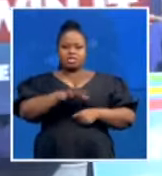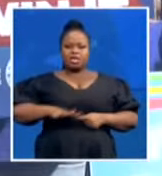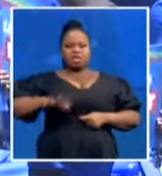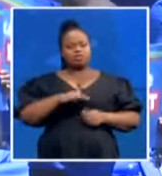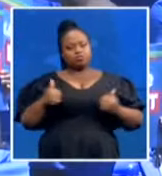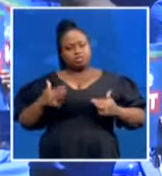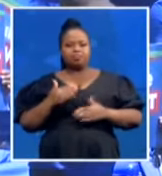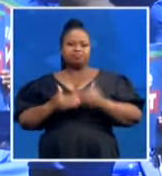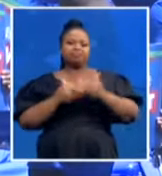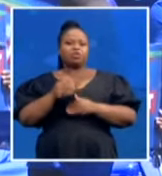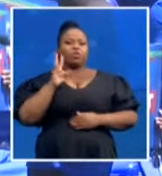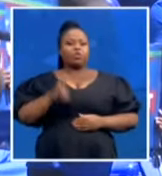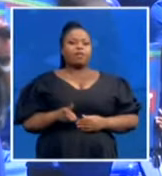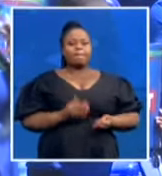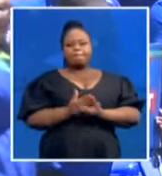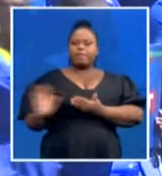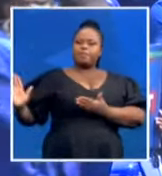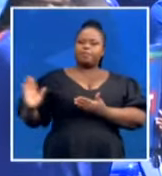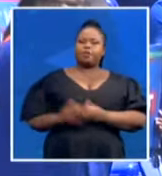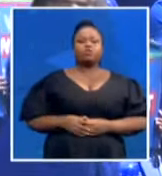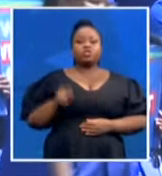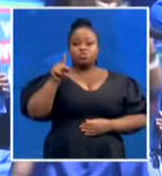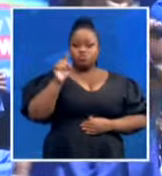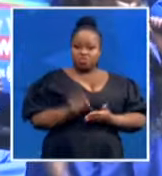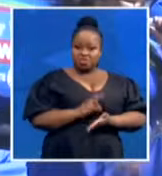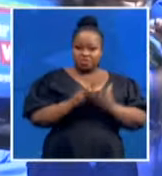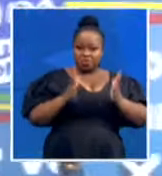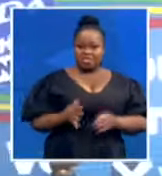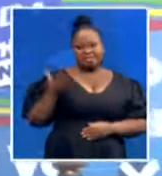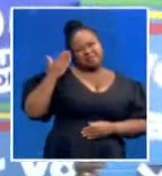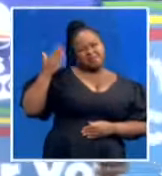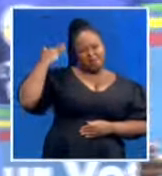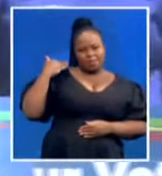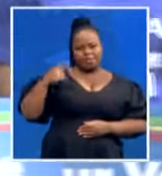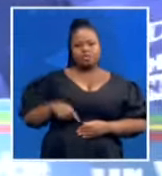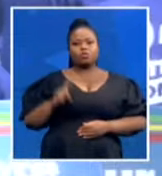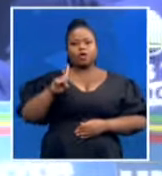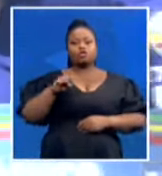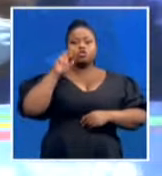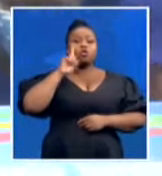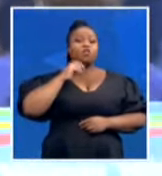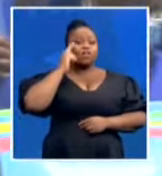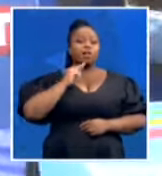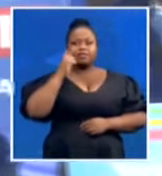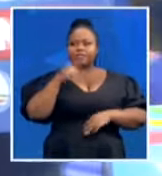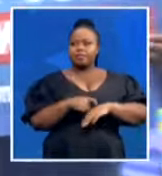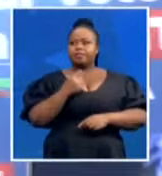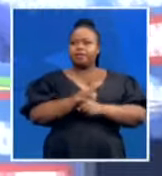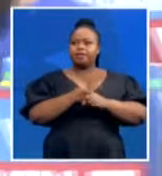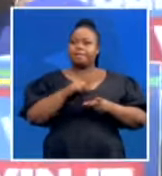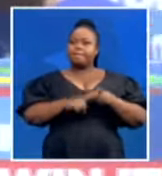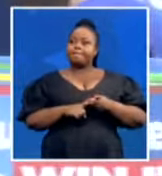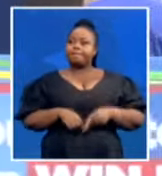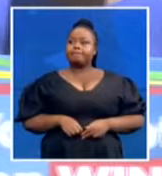rot where you will vote us in for the first time on the 1st of November. As umdomcha who comes from an